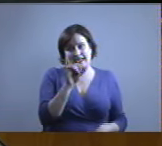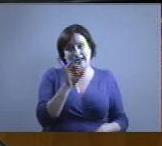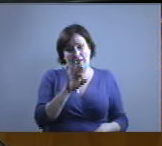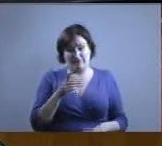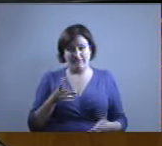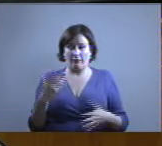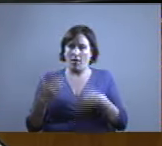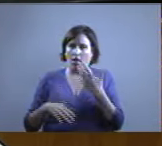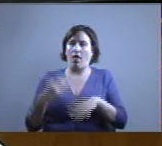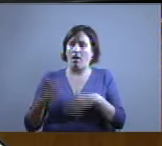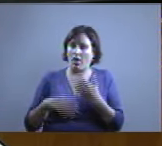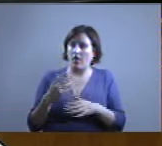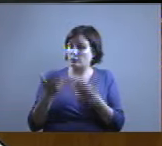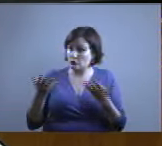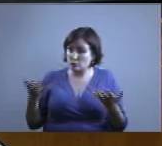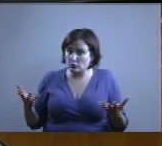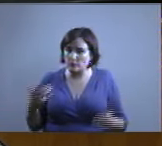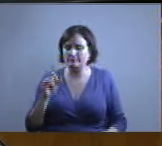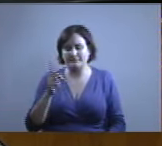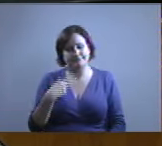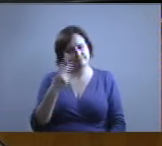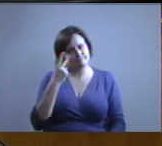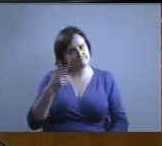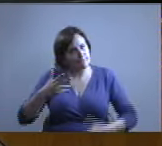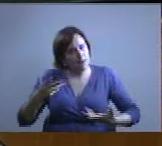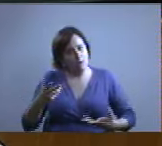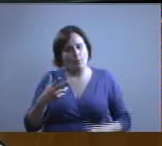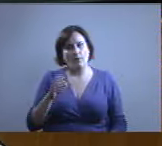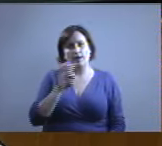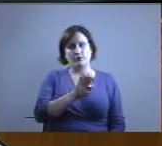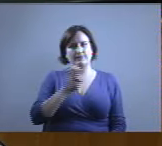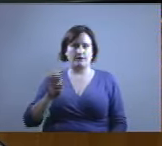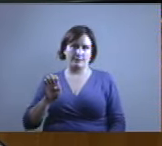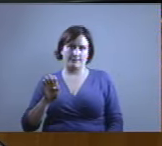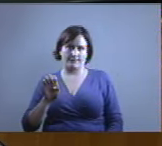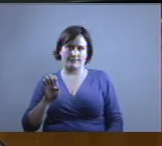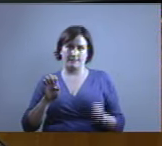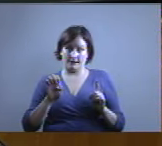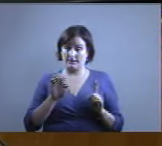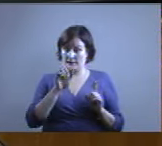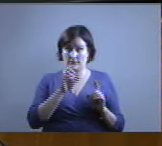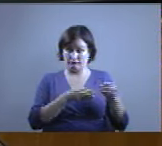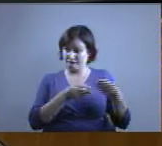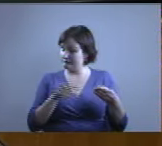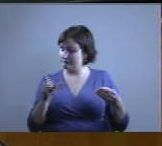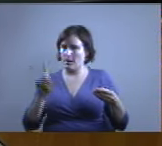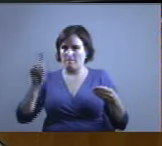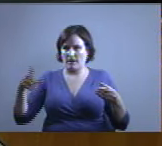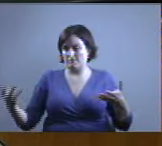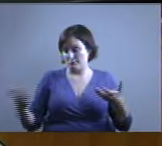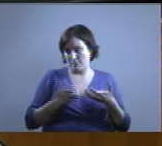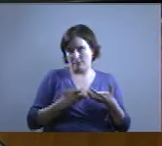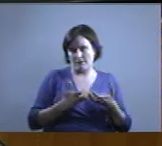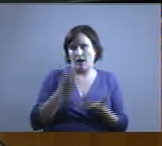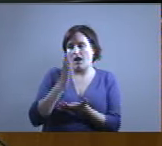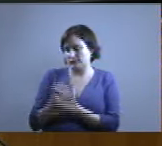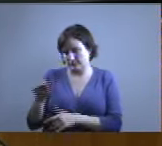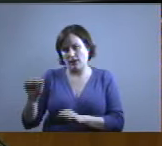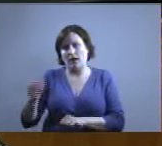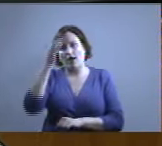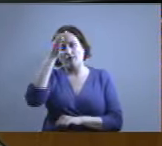making compliance with the employment equity as a precondition to do business with the